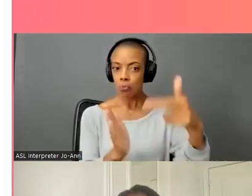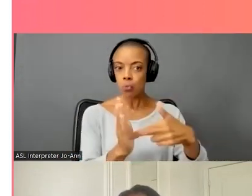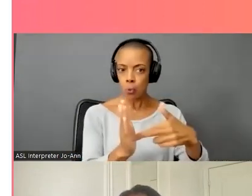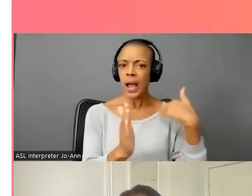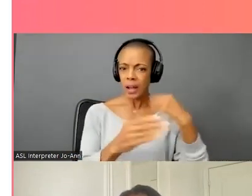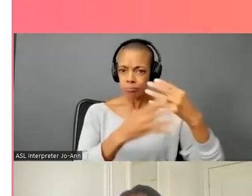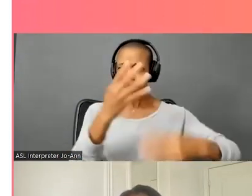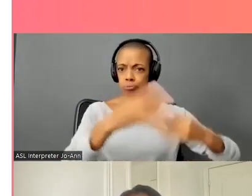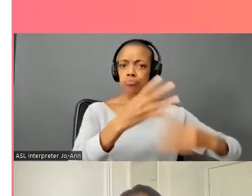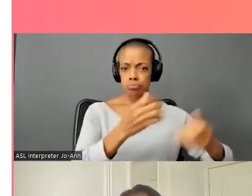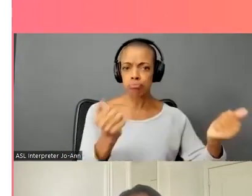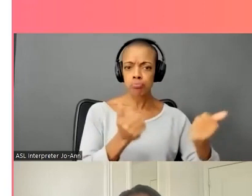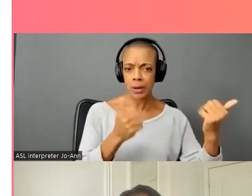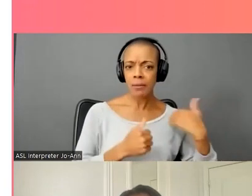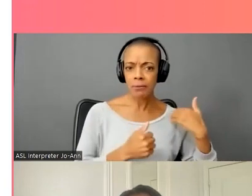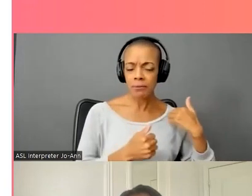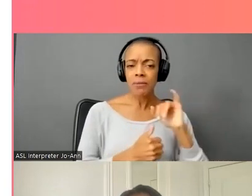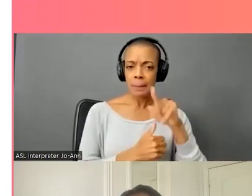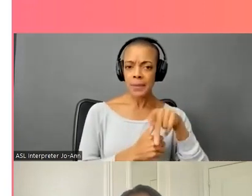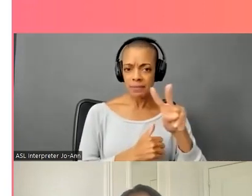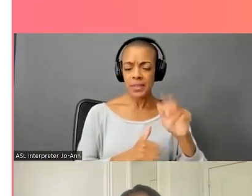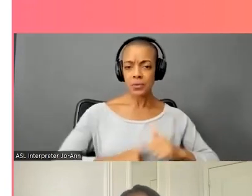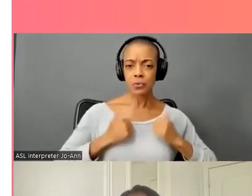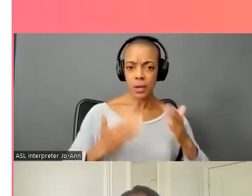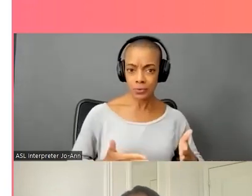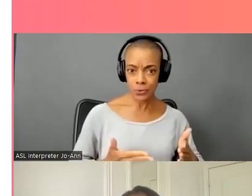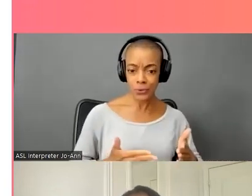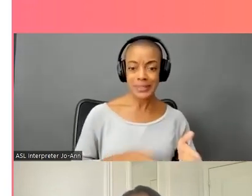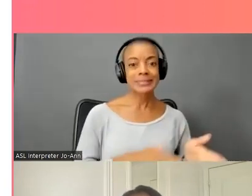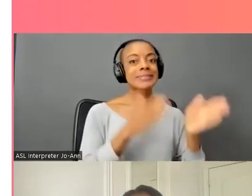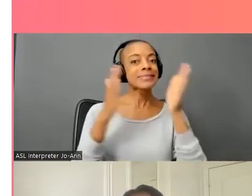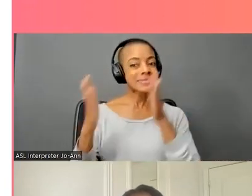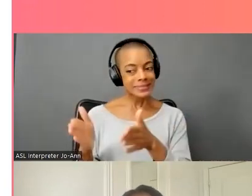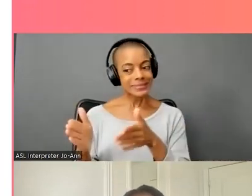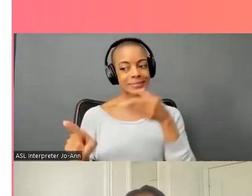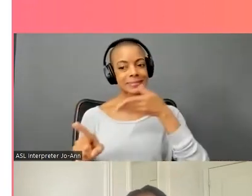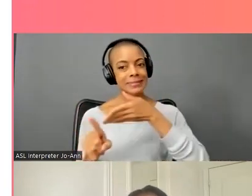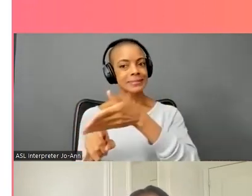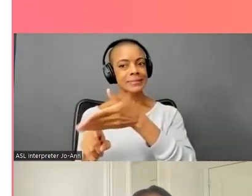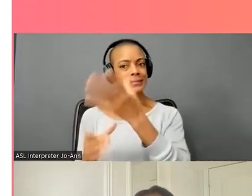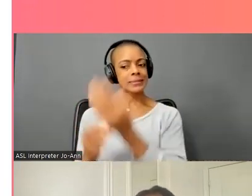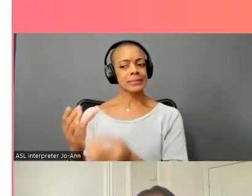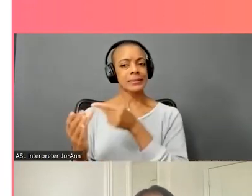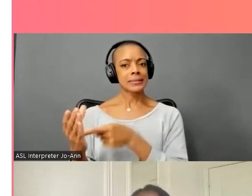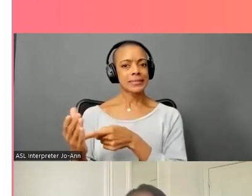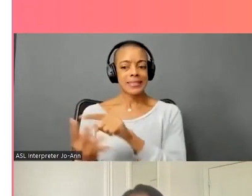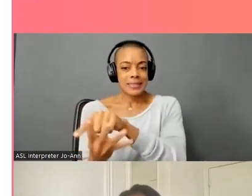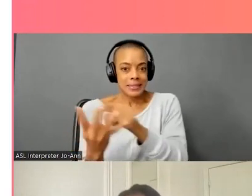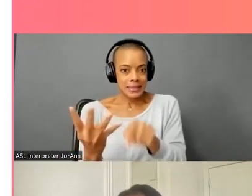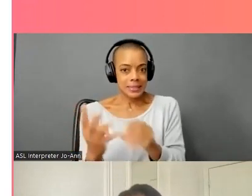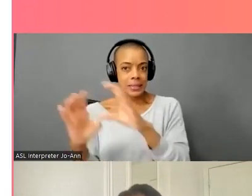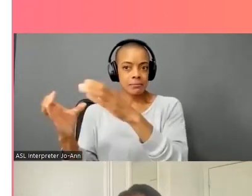in rehab interventions for IPV survivors, but we really wanted to look at this gap when it comes to these 4 select